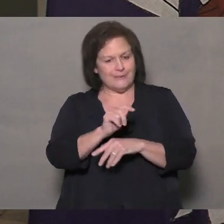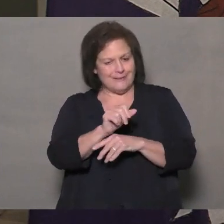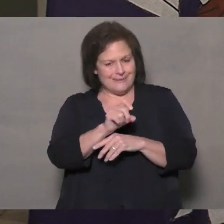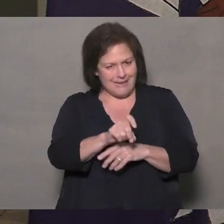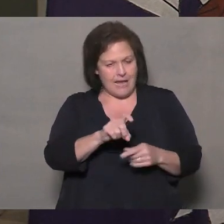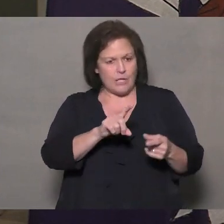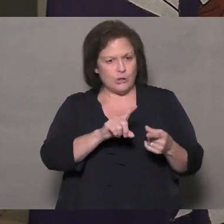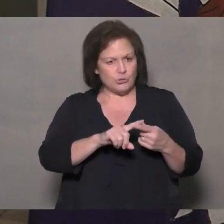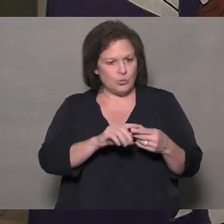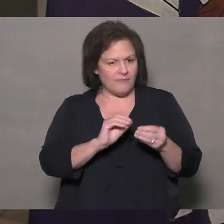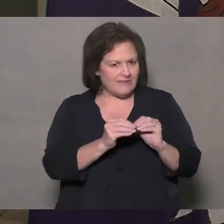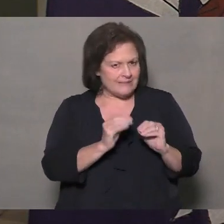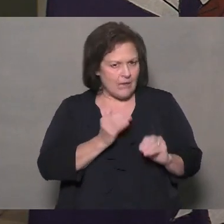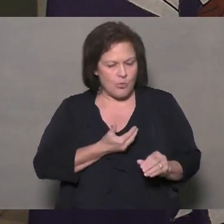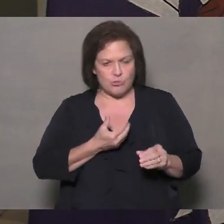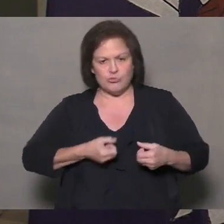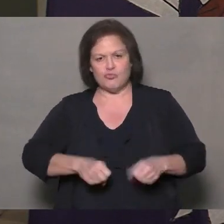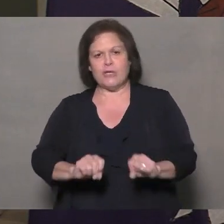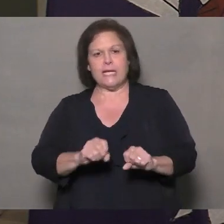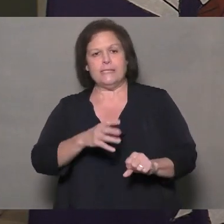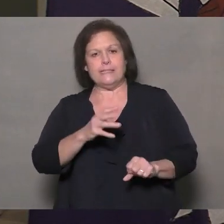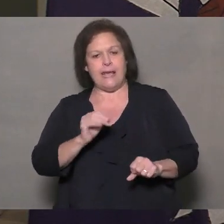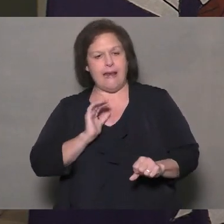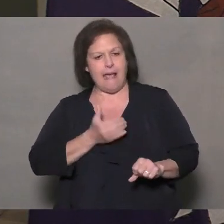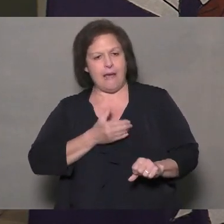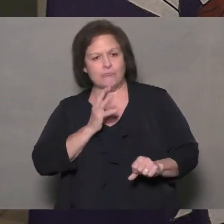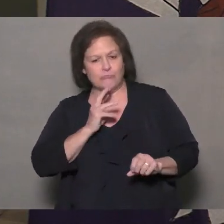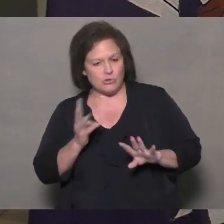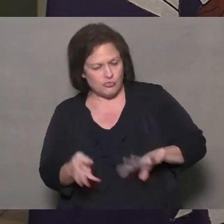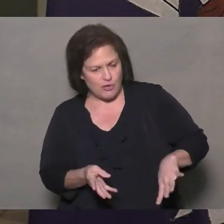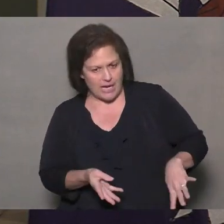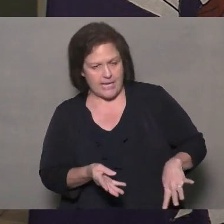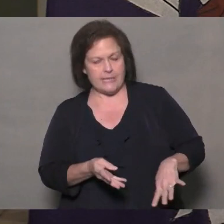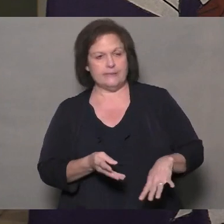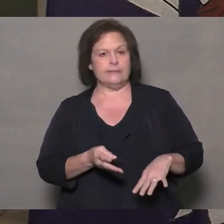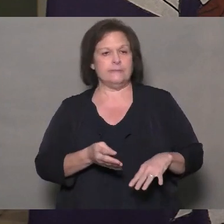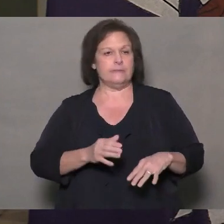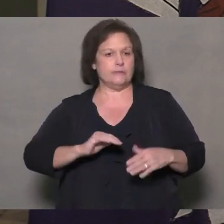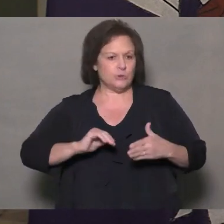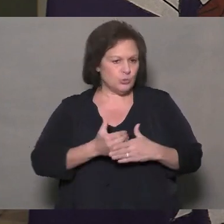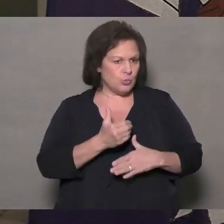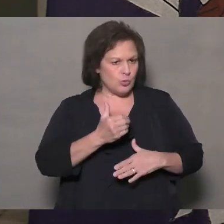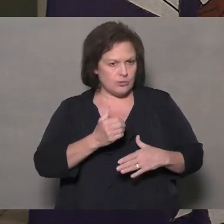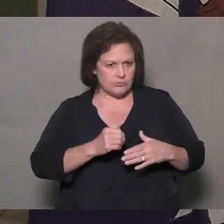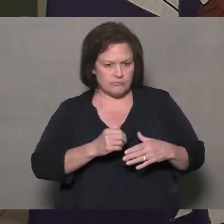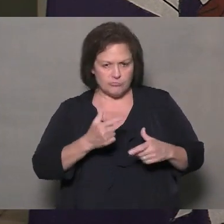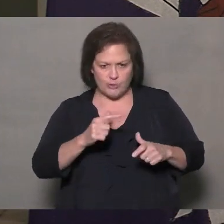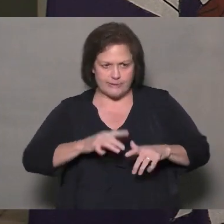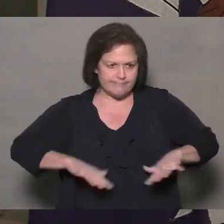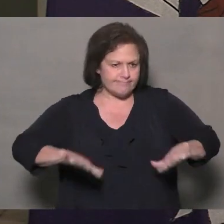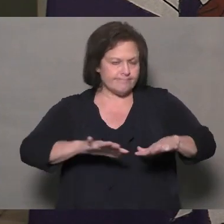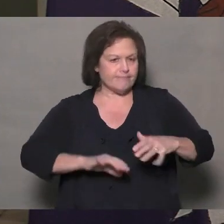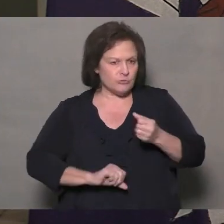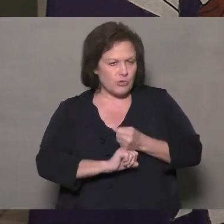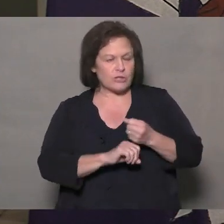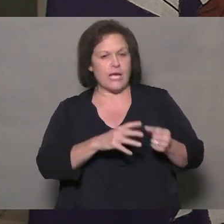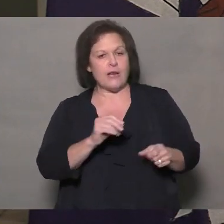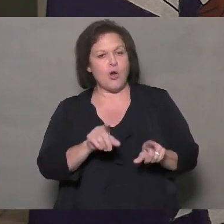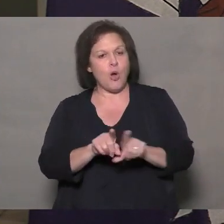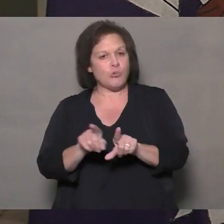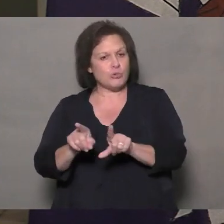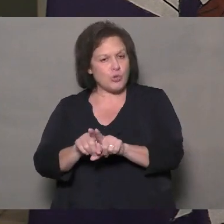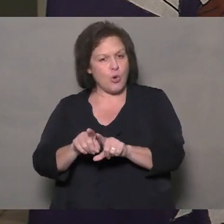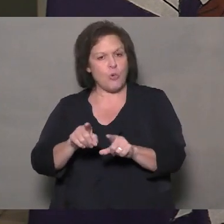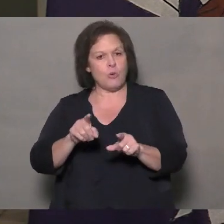to repair our streets and our drainage lines, build green infrastructure, and also develop